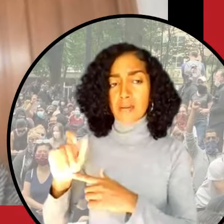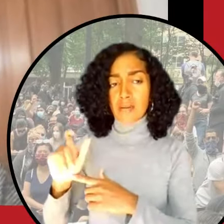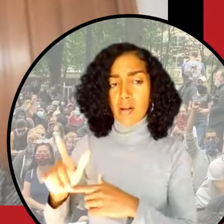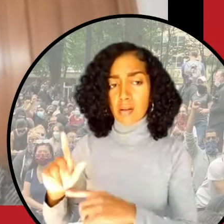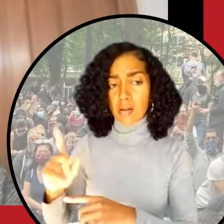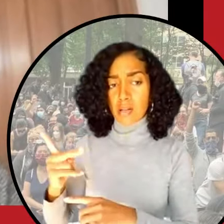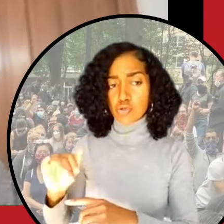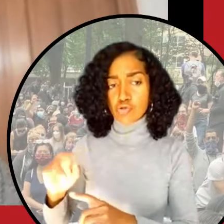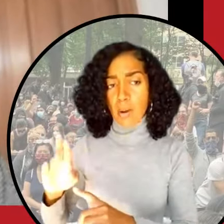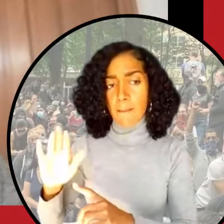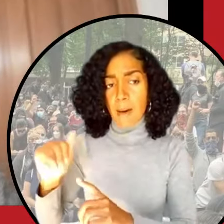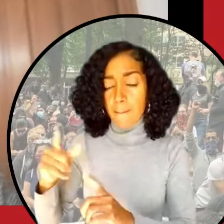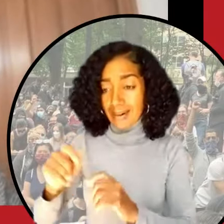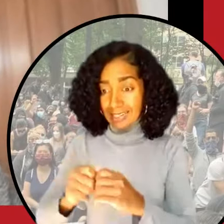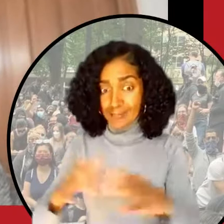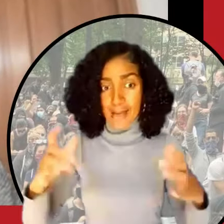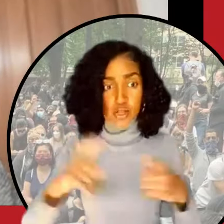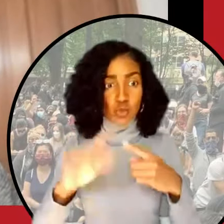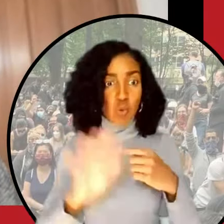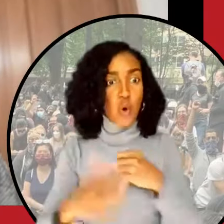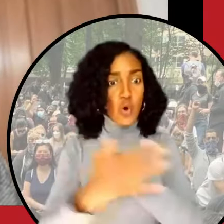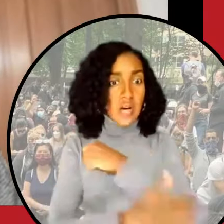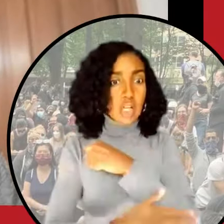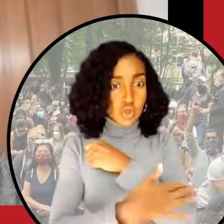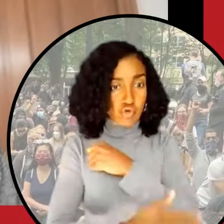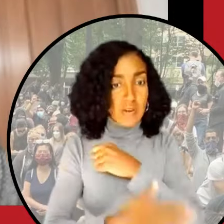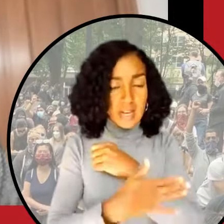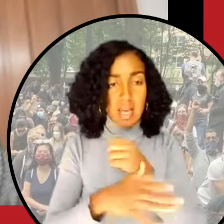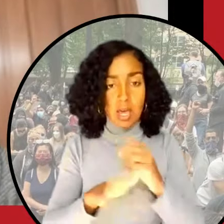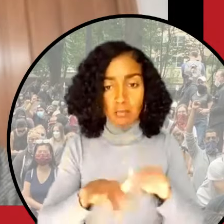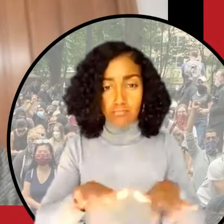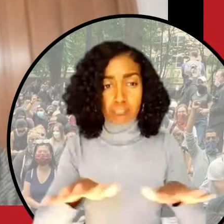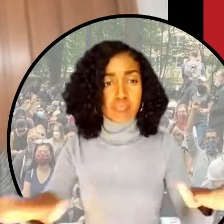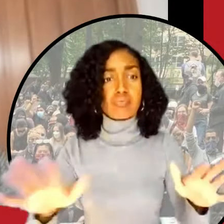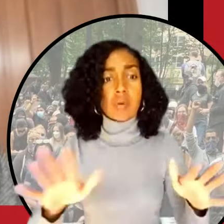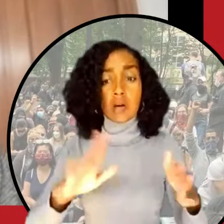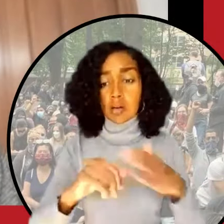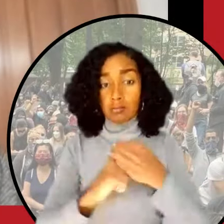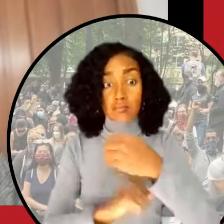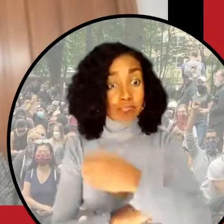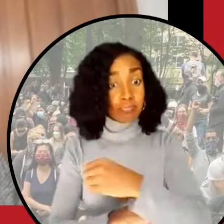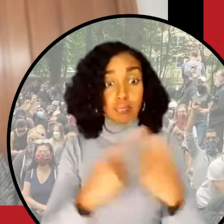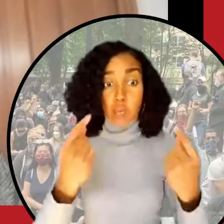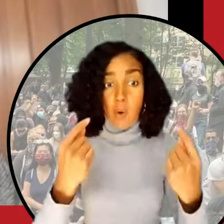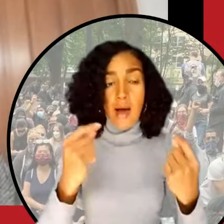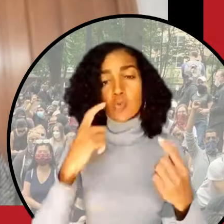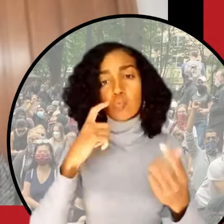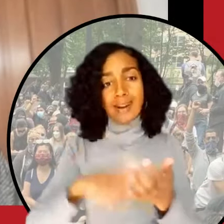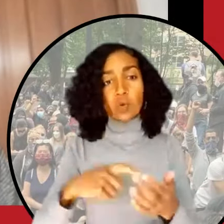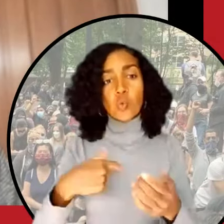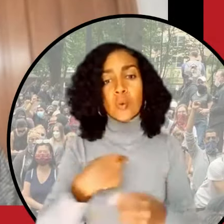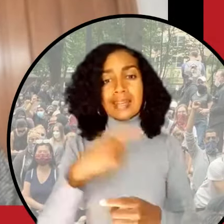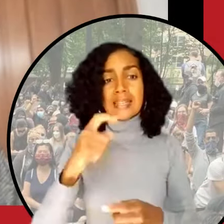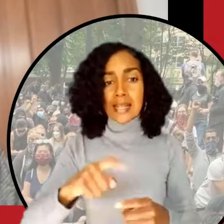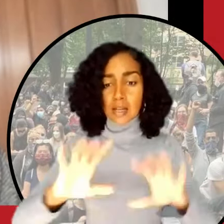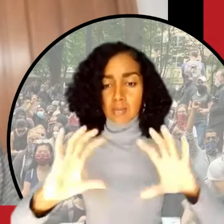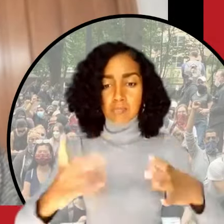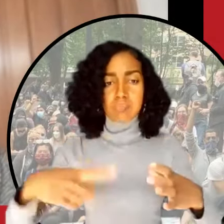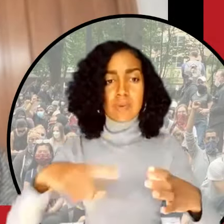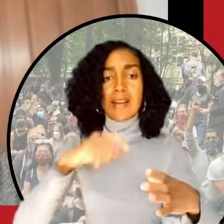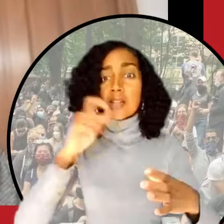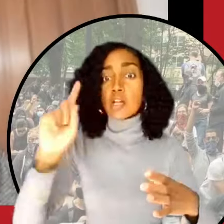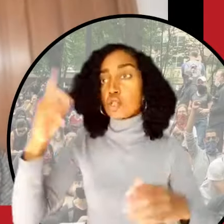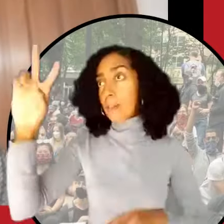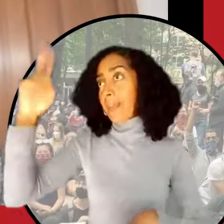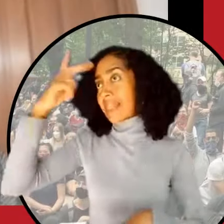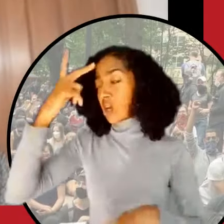whole country of movements affiliating on the principle that we need an instrument, not a party, but an instrument with which to enter